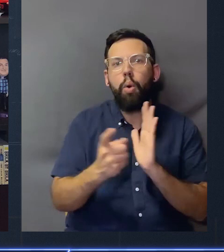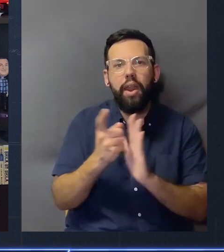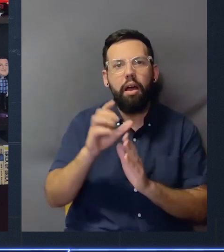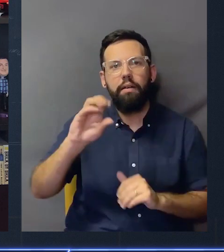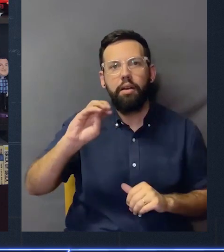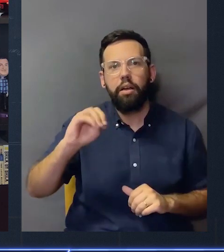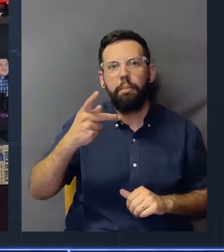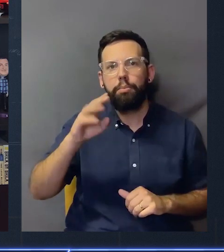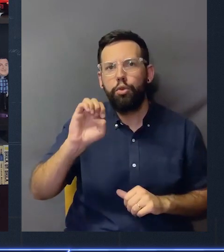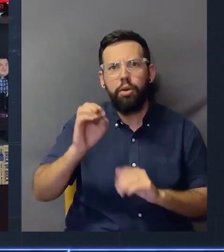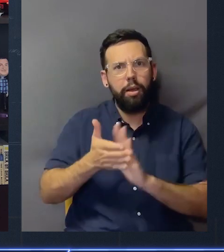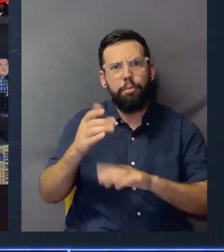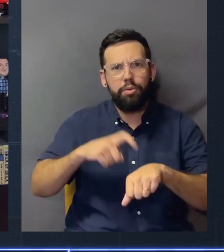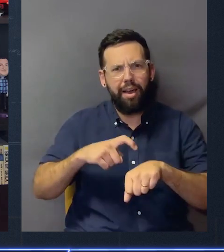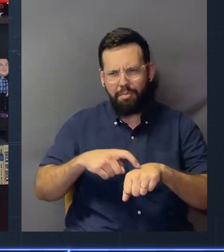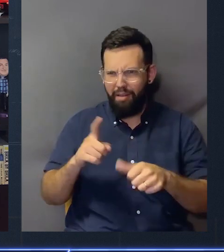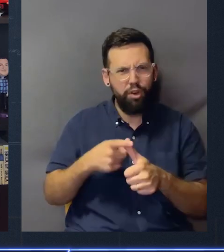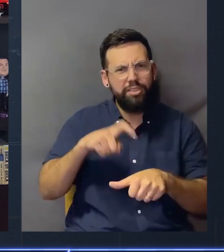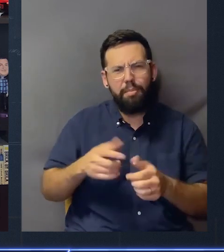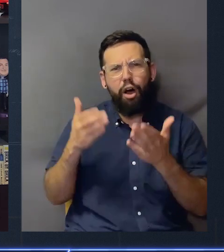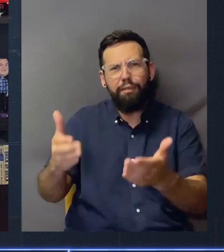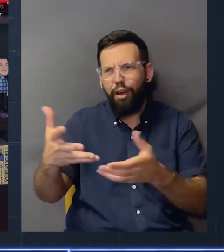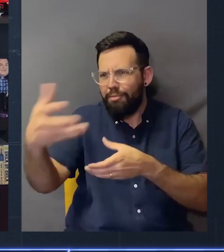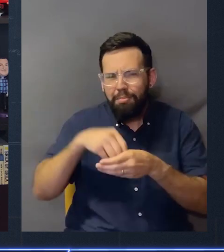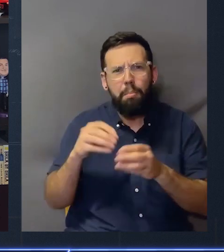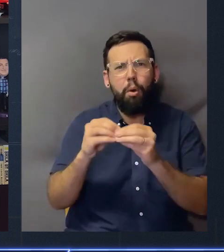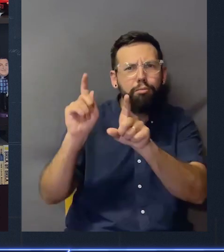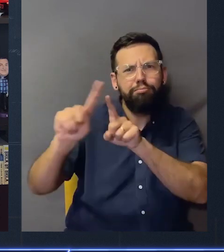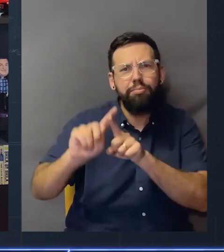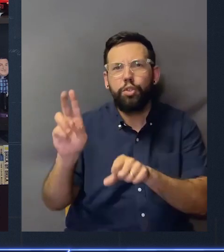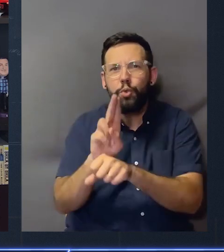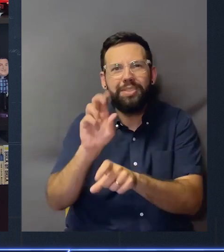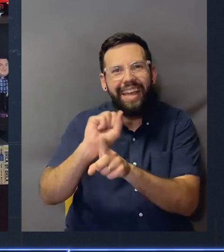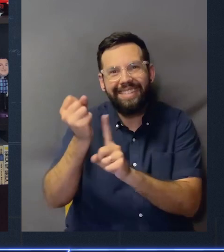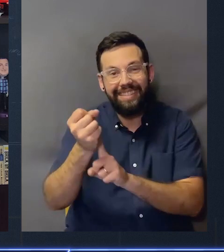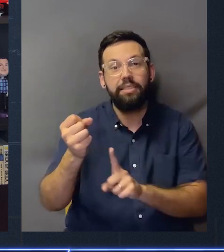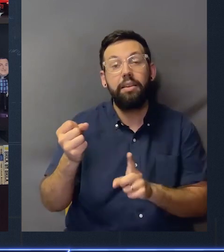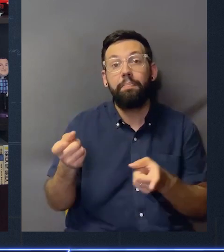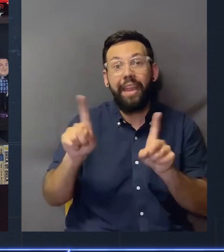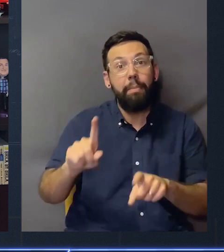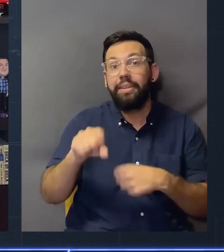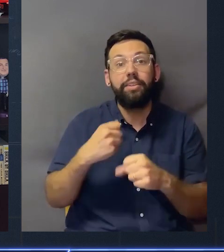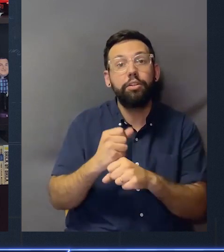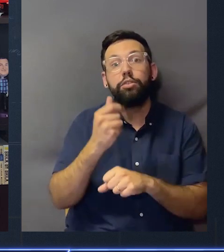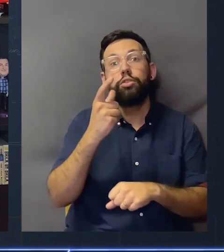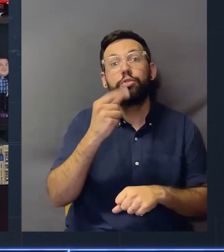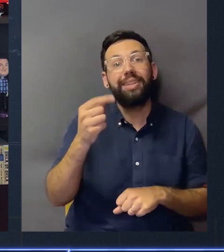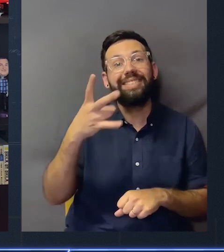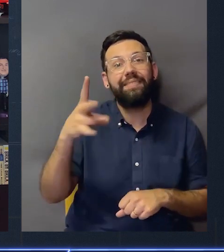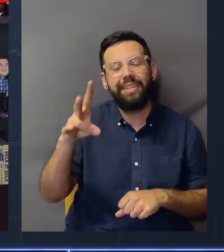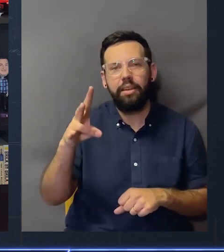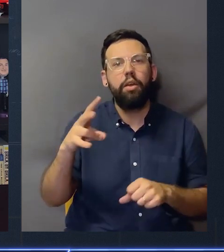really cool new use cases. Back in 2017, we moved to a per second billing model if you were